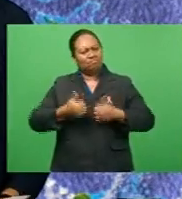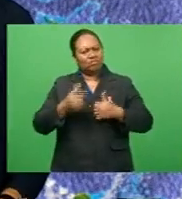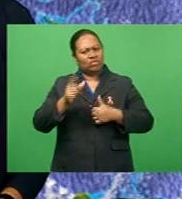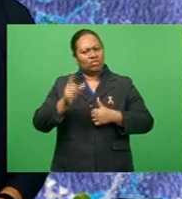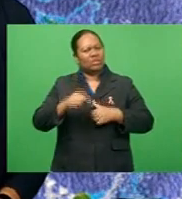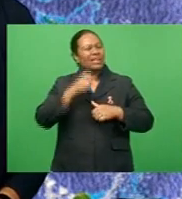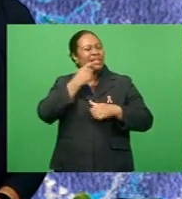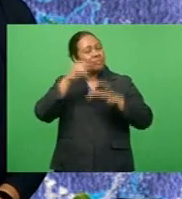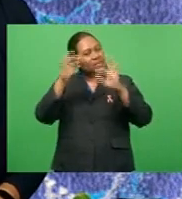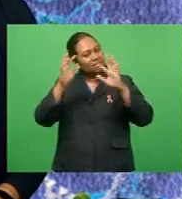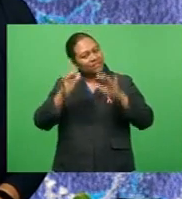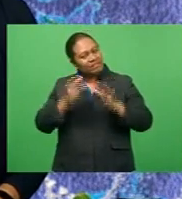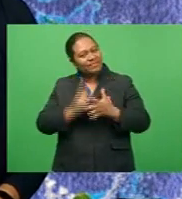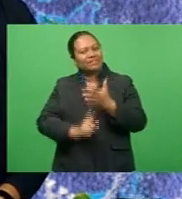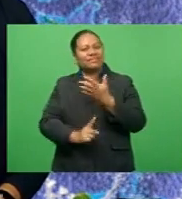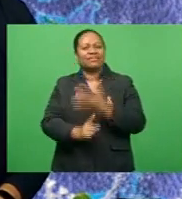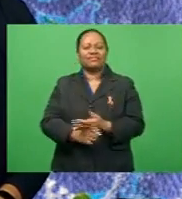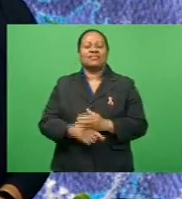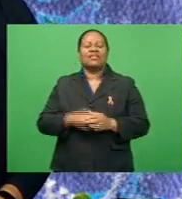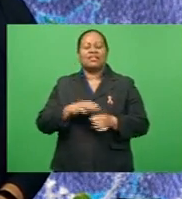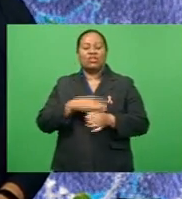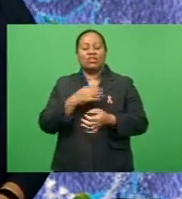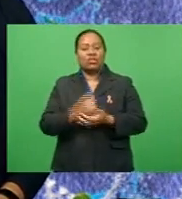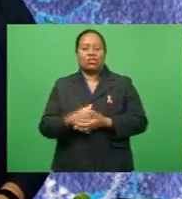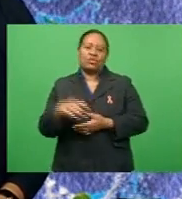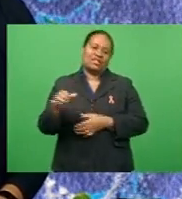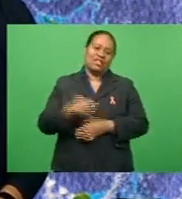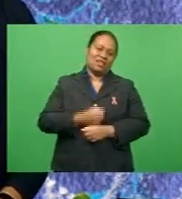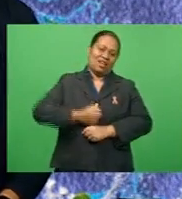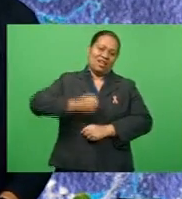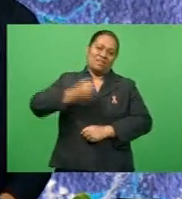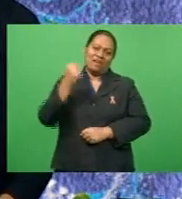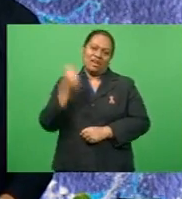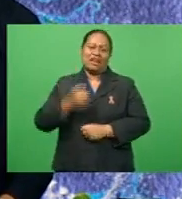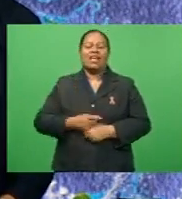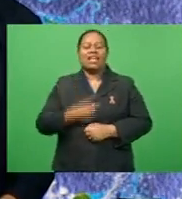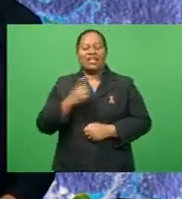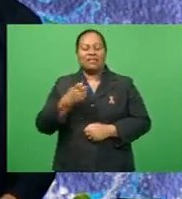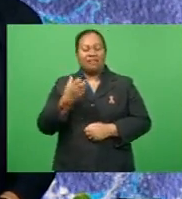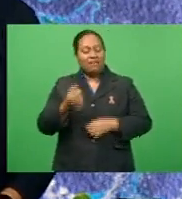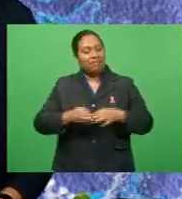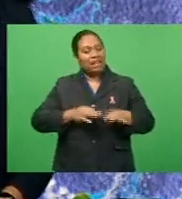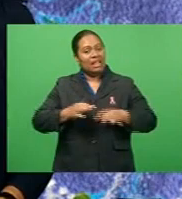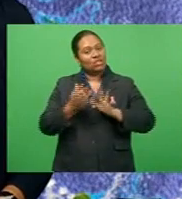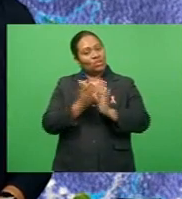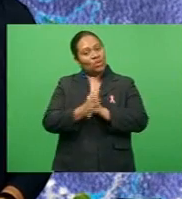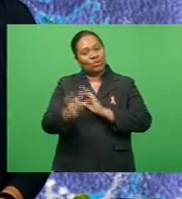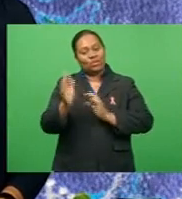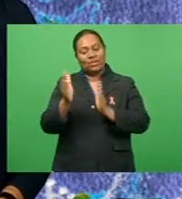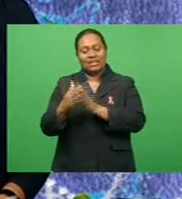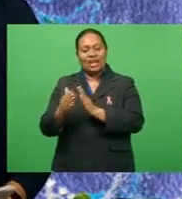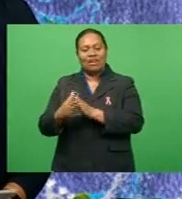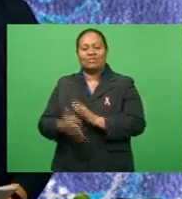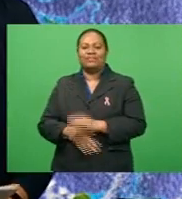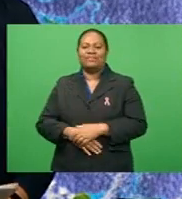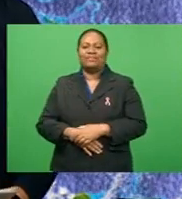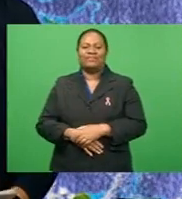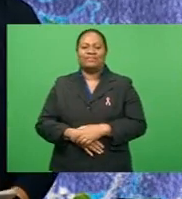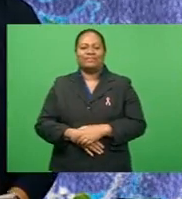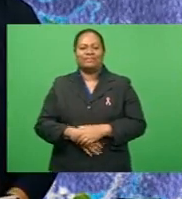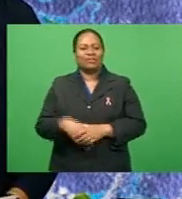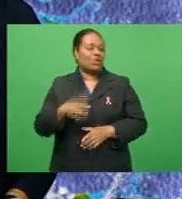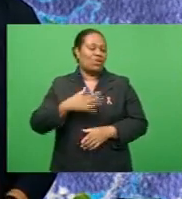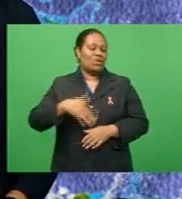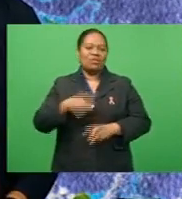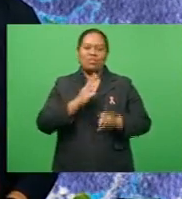brief showers in the bag, so ensure to bring that umbrella if you have plans to visit town or the city. That's all from